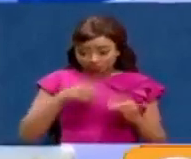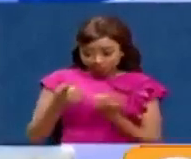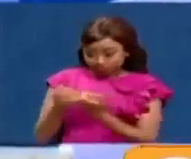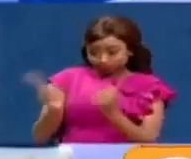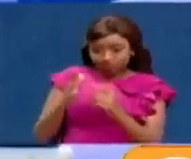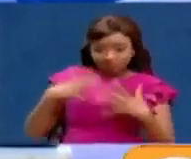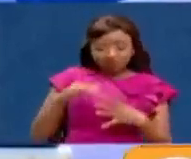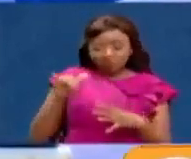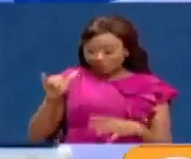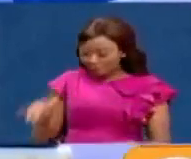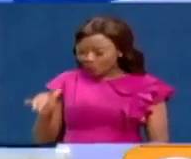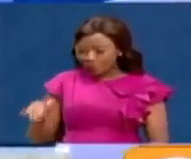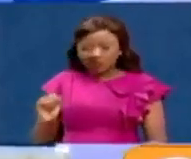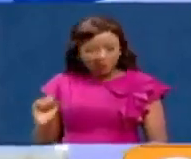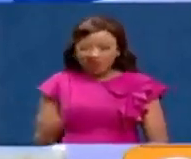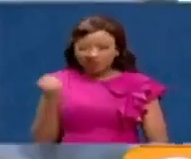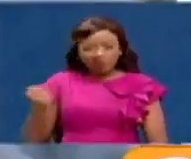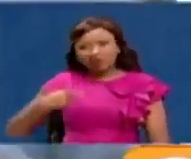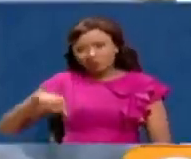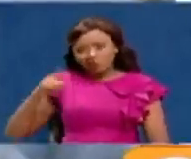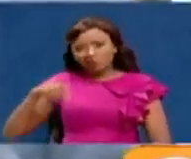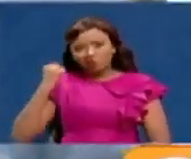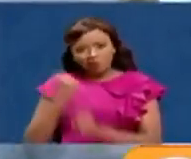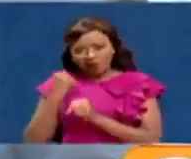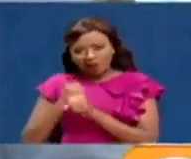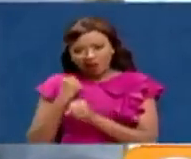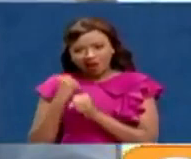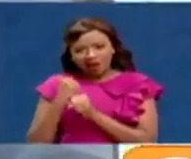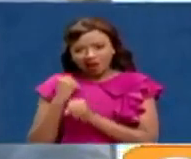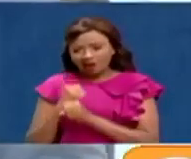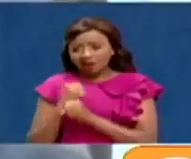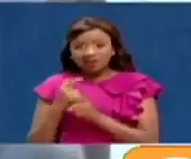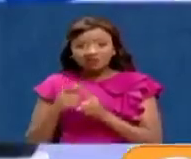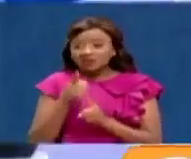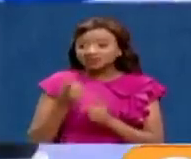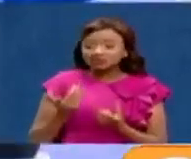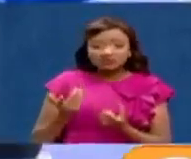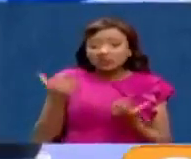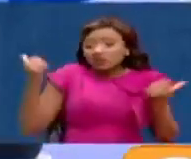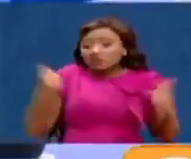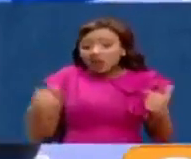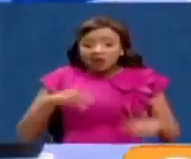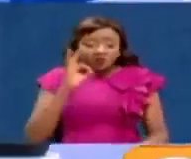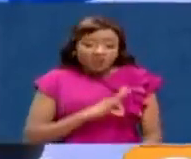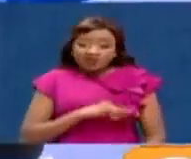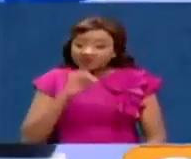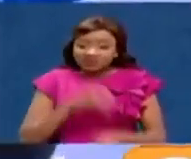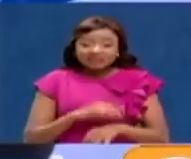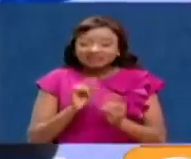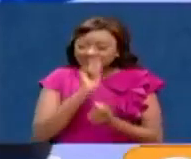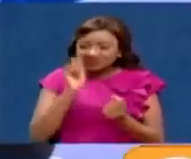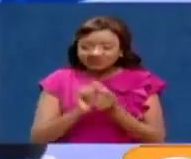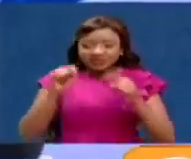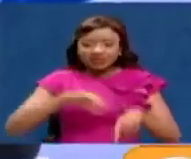people who wake up every single day and find their way here and who've been very instrumental during this